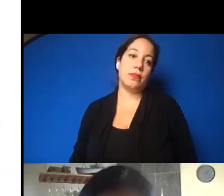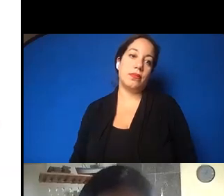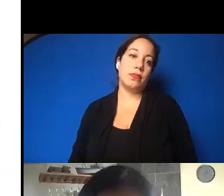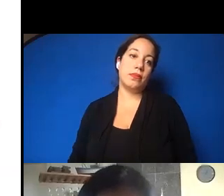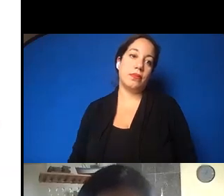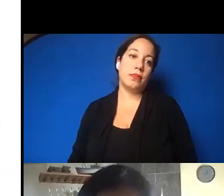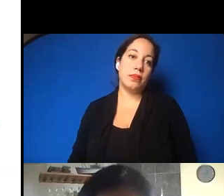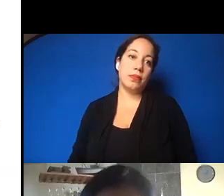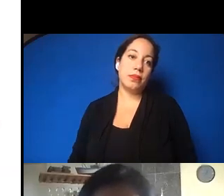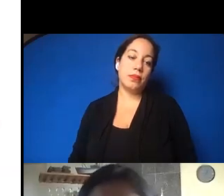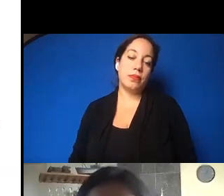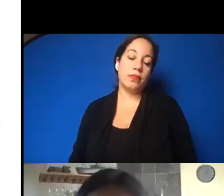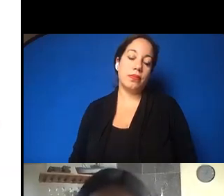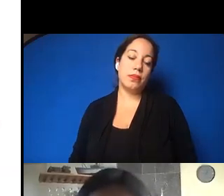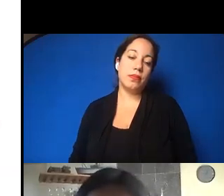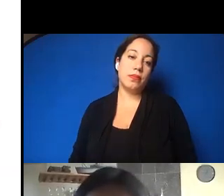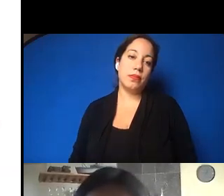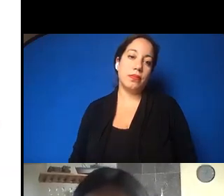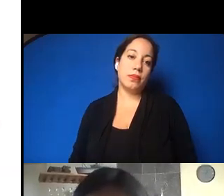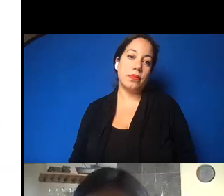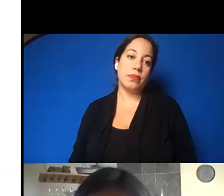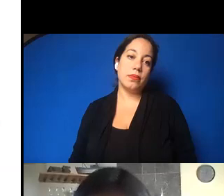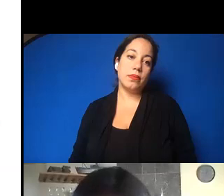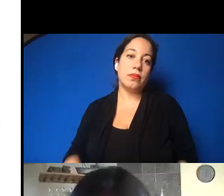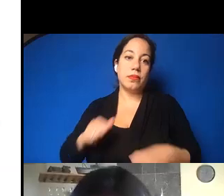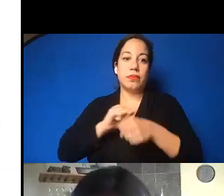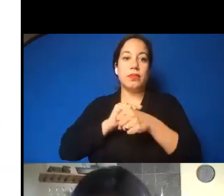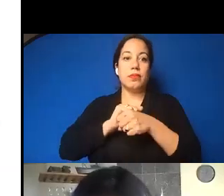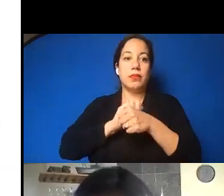COVID-19 arrived as a foreign illness.